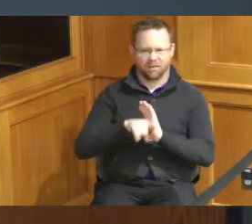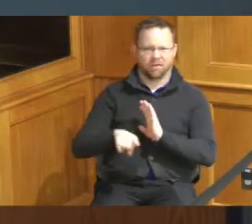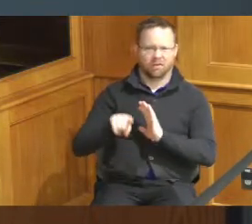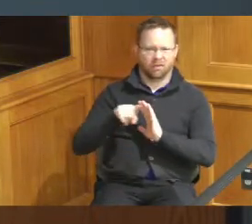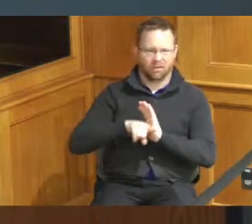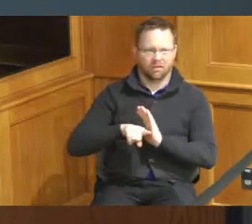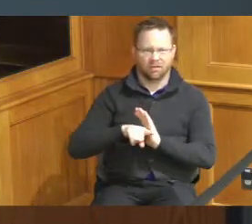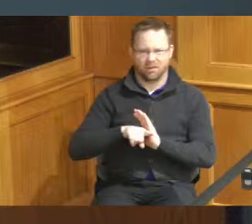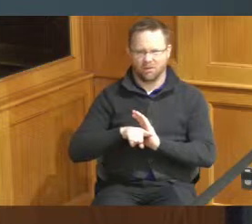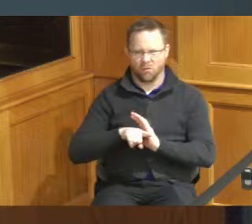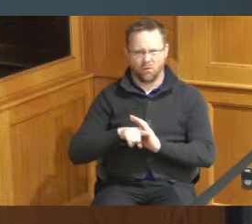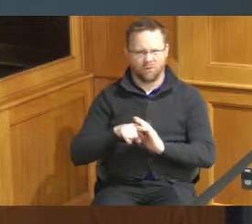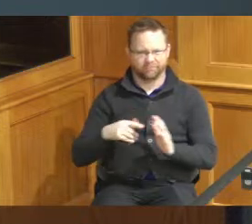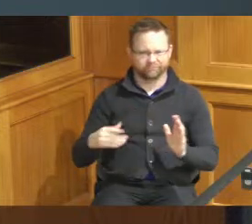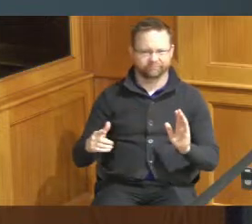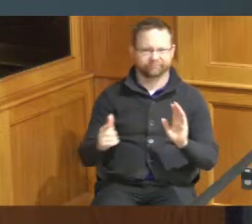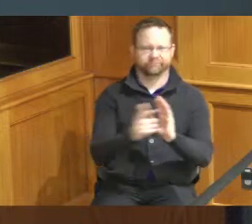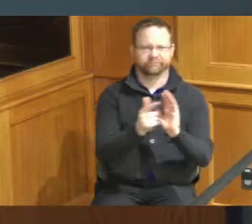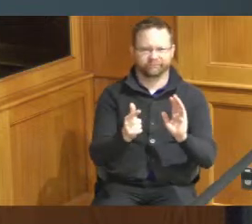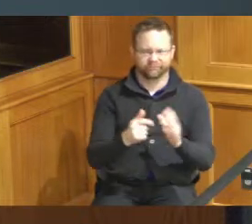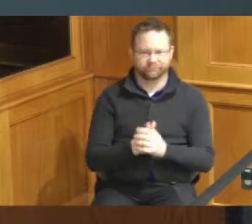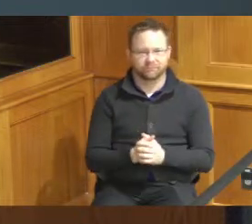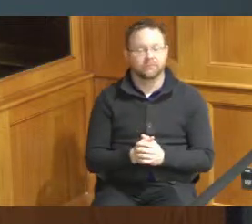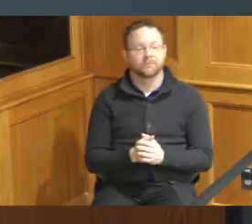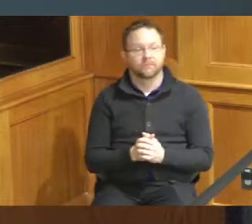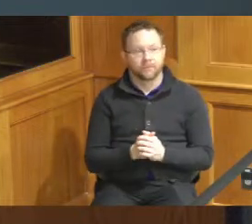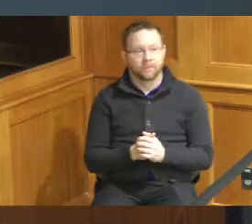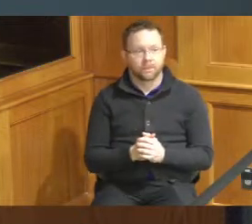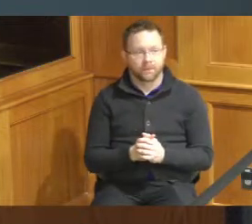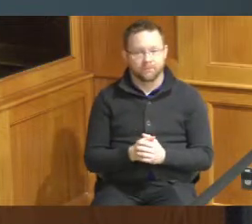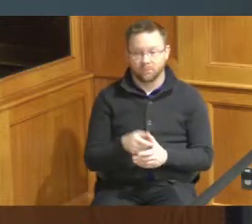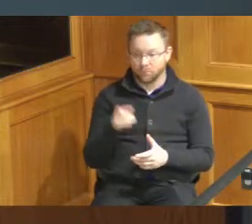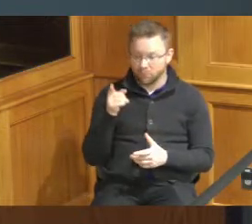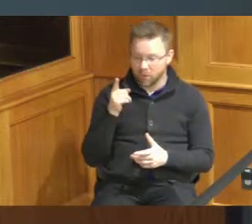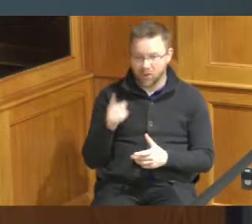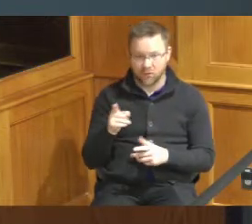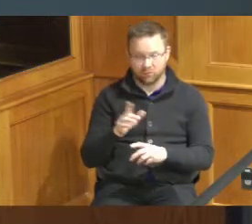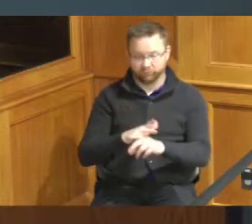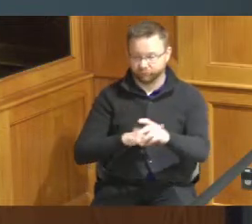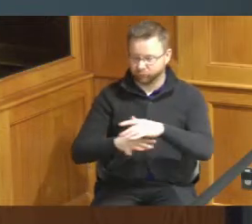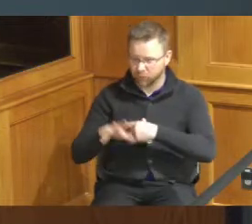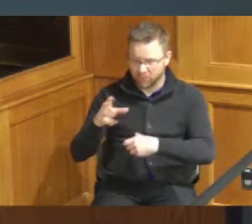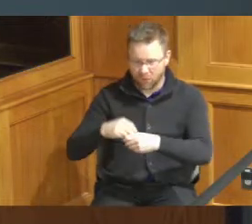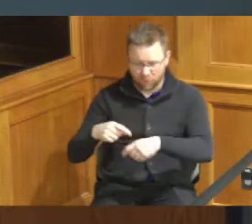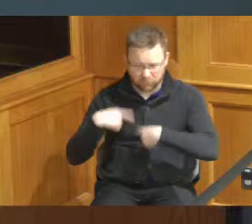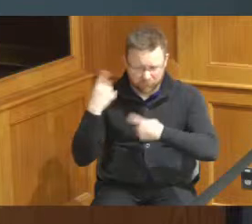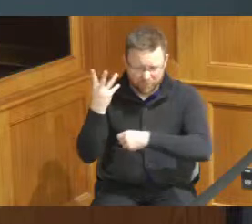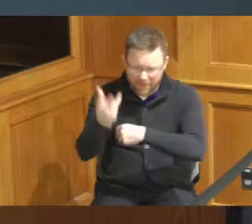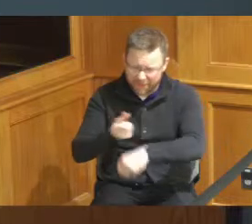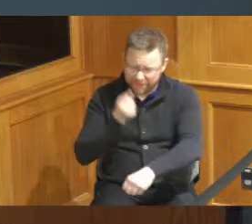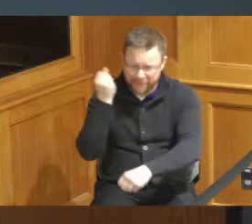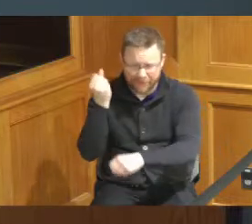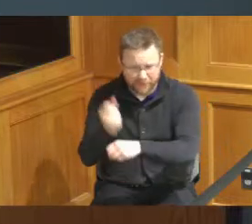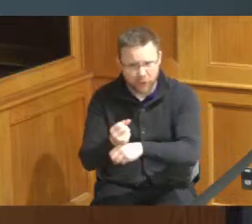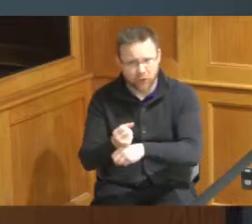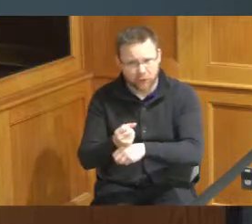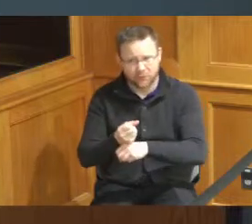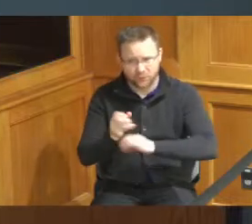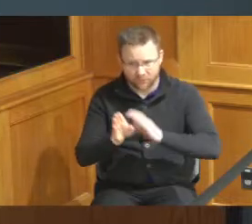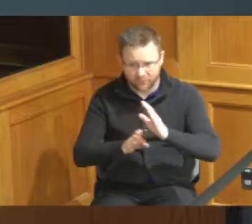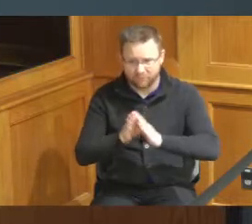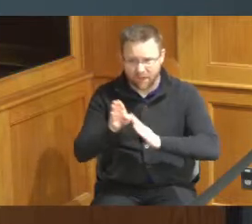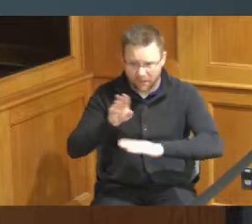It was criminalized. But because you've been at the table, have been able to be a part of this new process